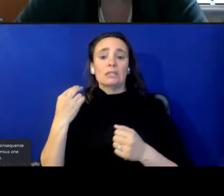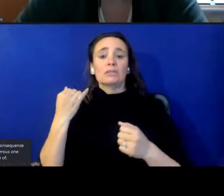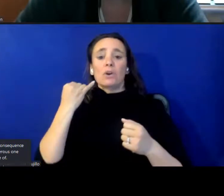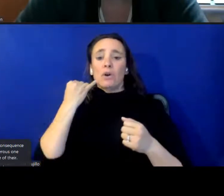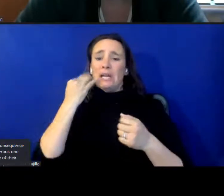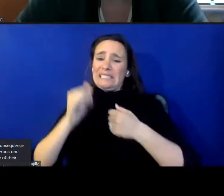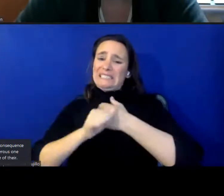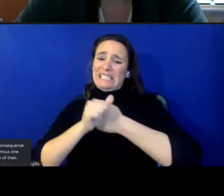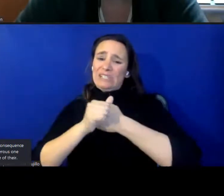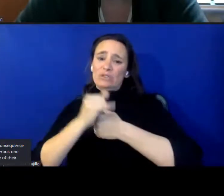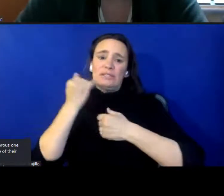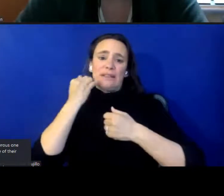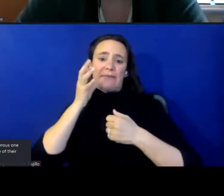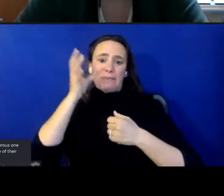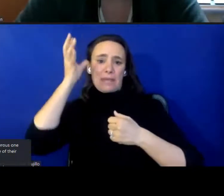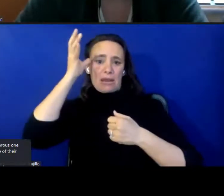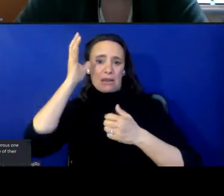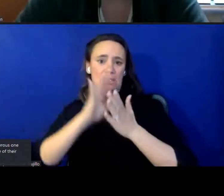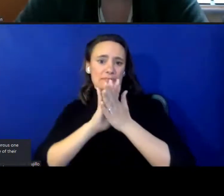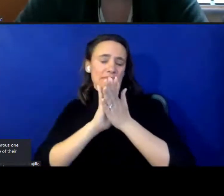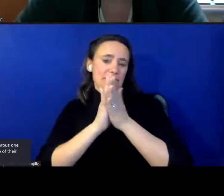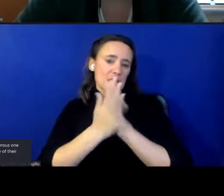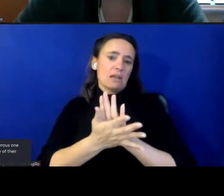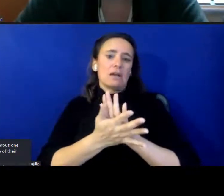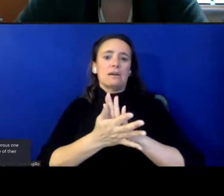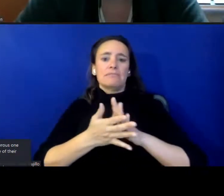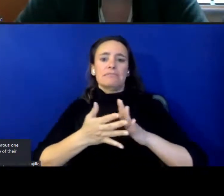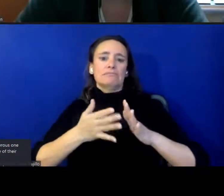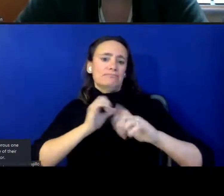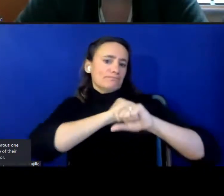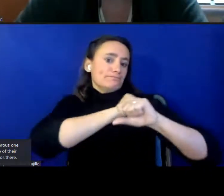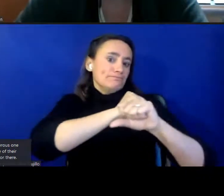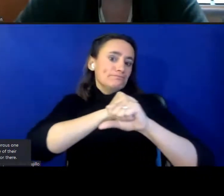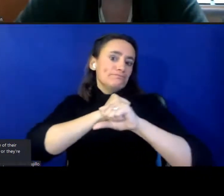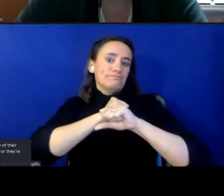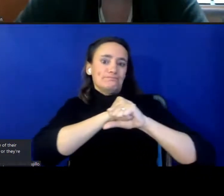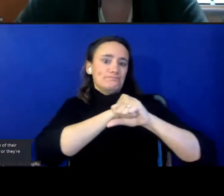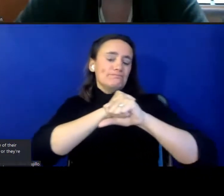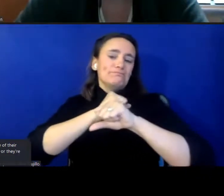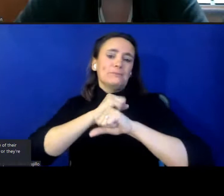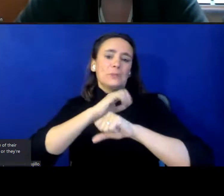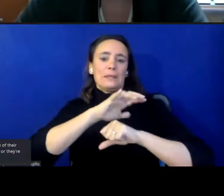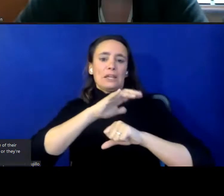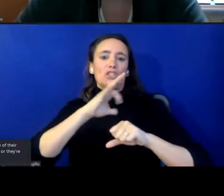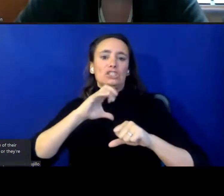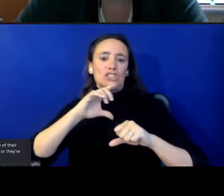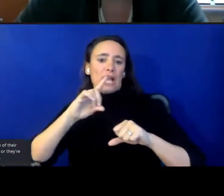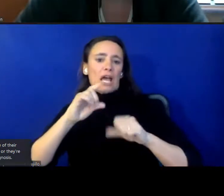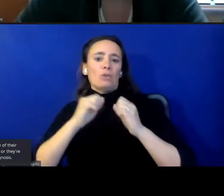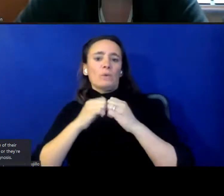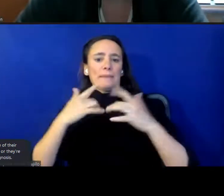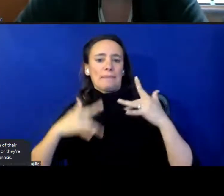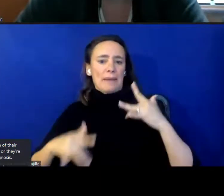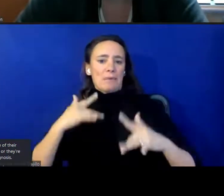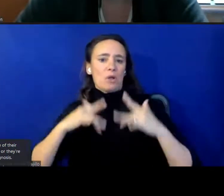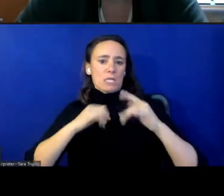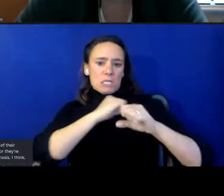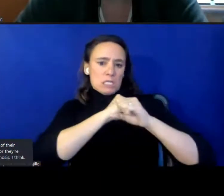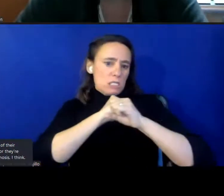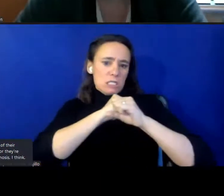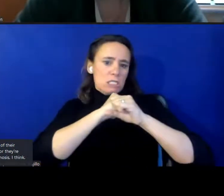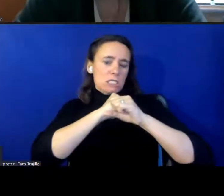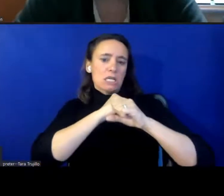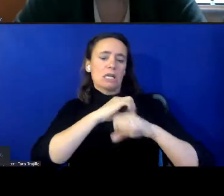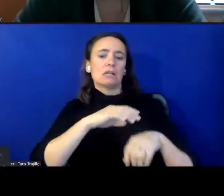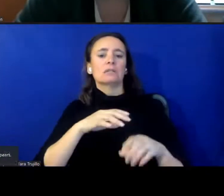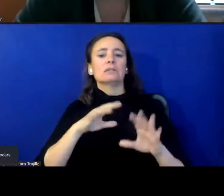their teenage child with a bipolar diagnosis or their young adult child with a bipolar diagnosis. I think to the extent